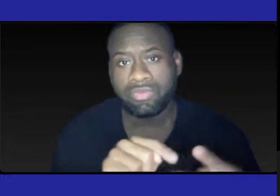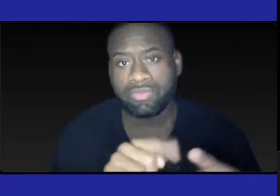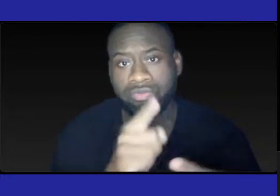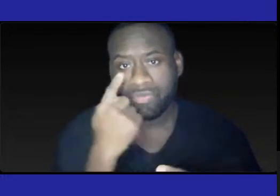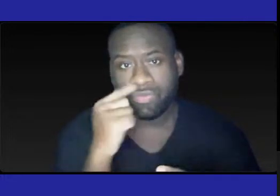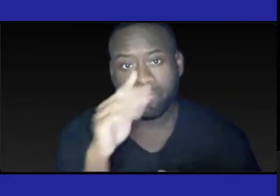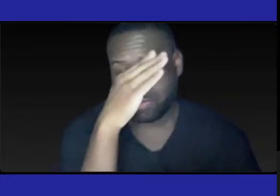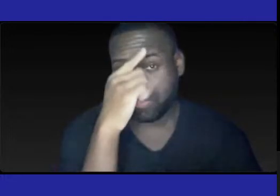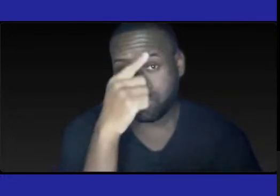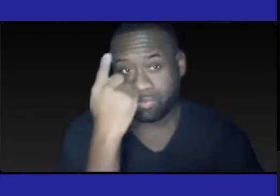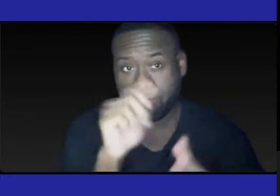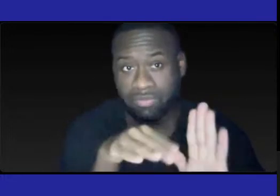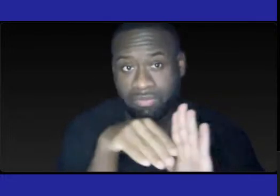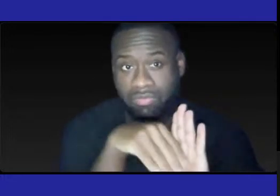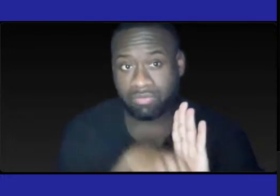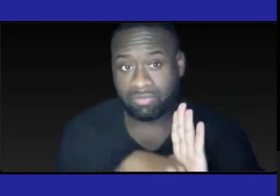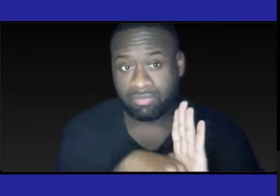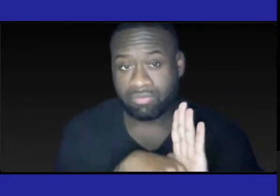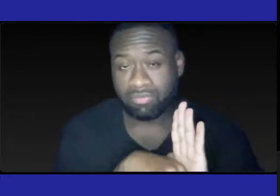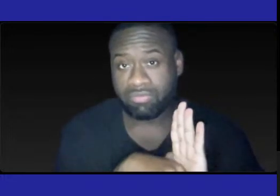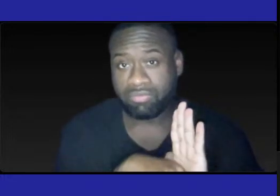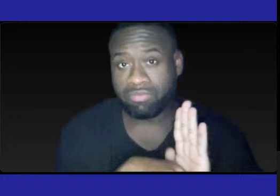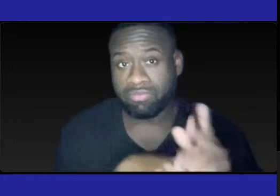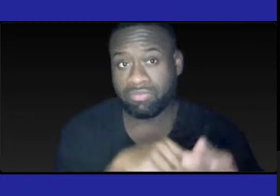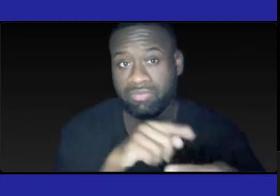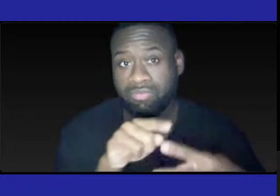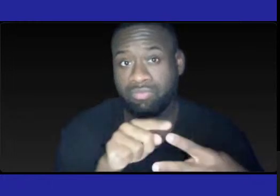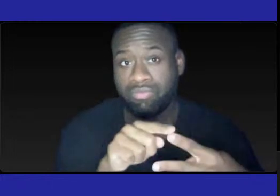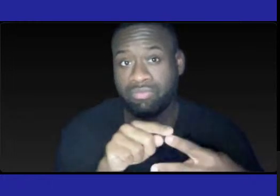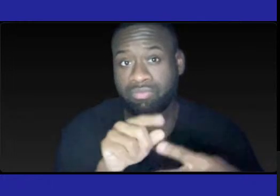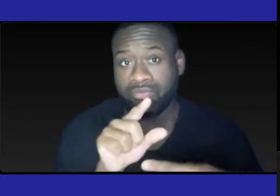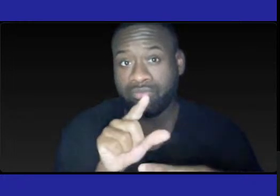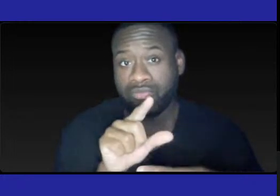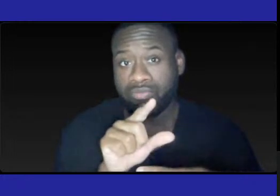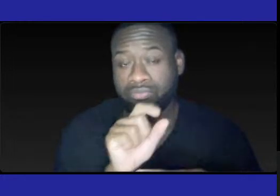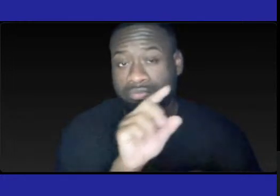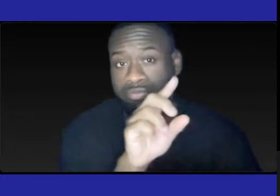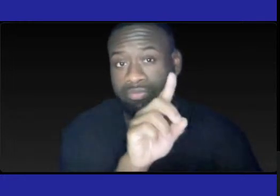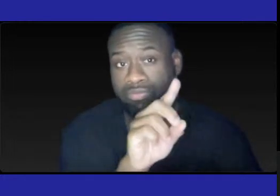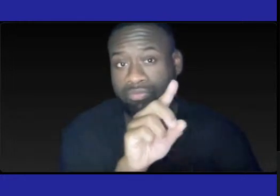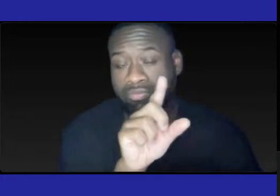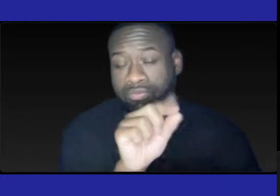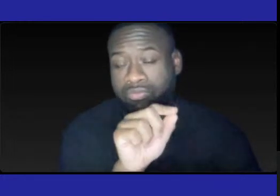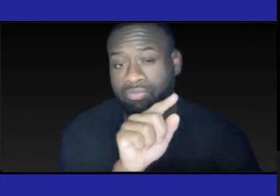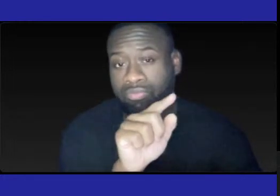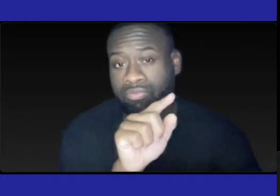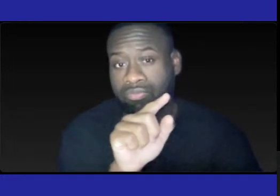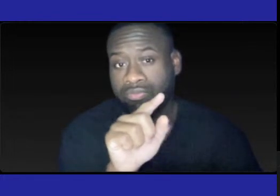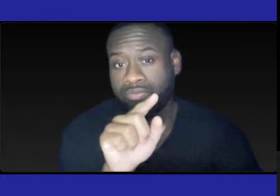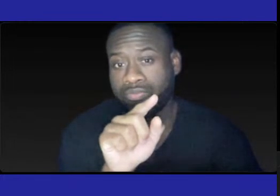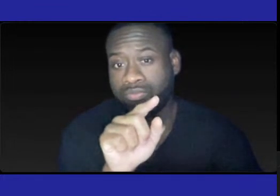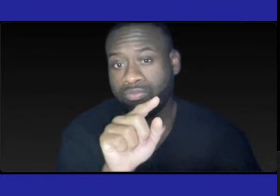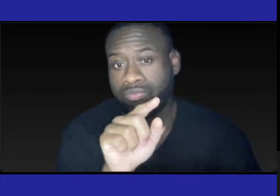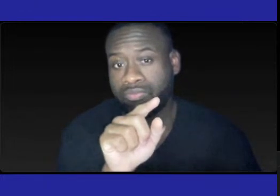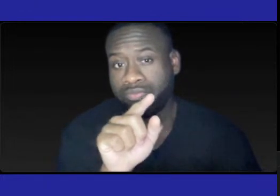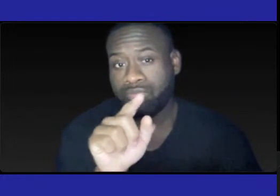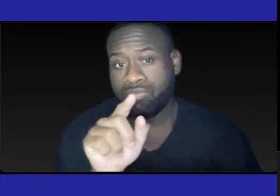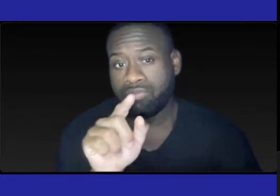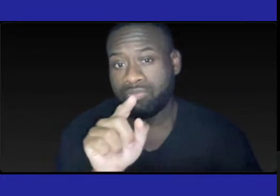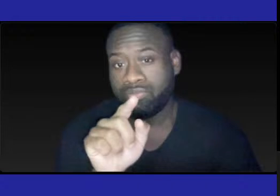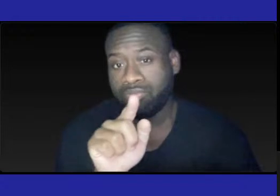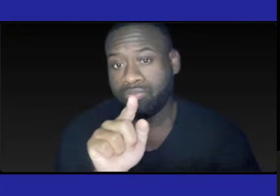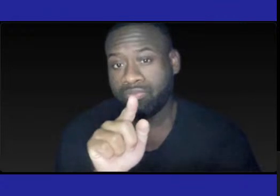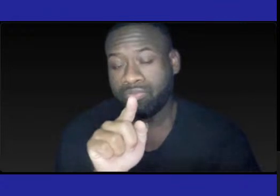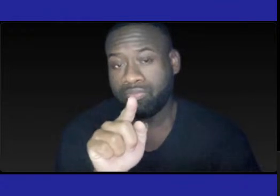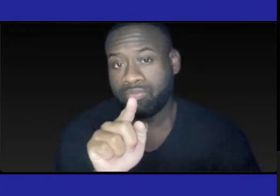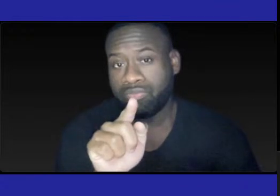decreased. So back in 2001, we were fivefold greater than the Caucasian population. Now we're